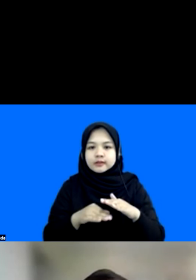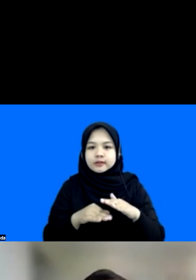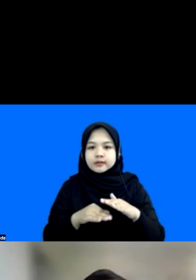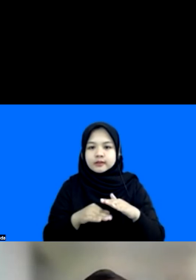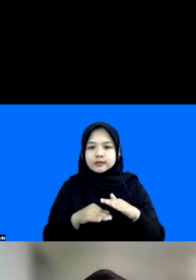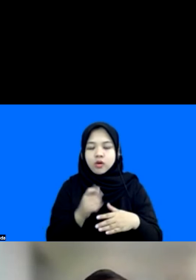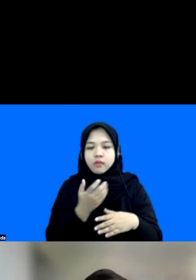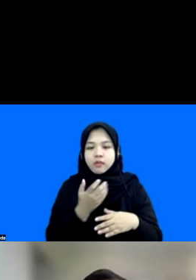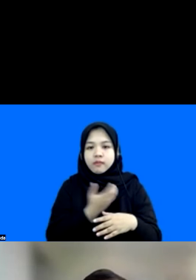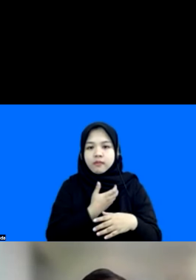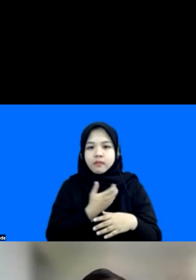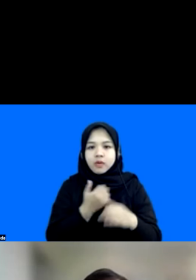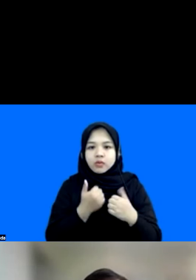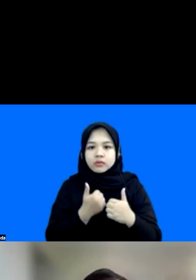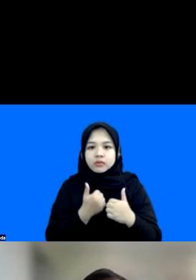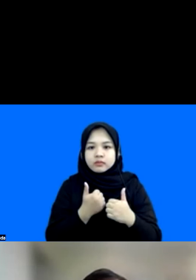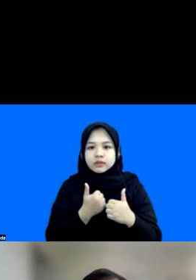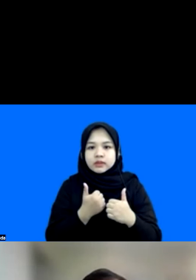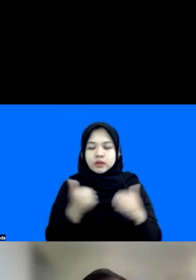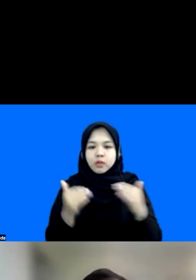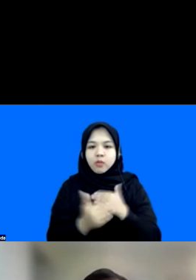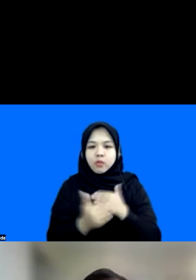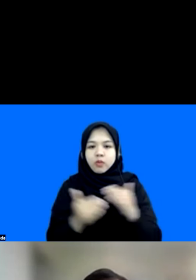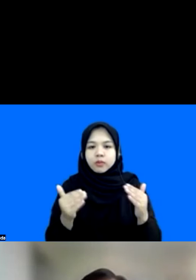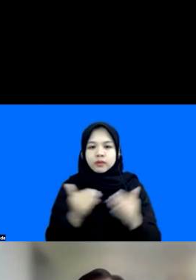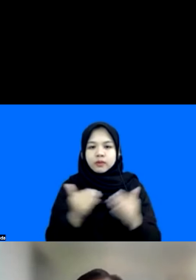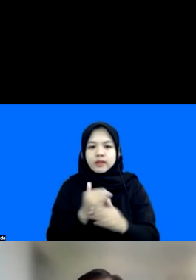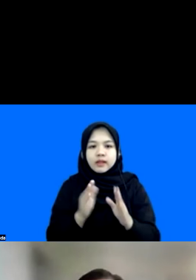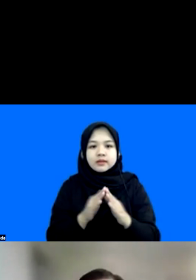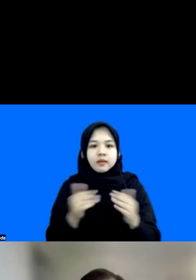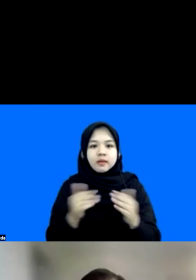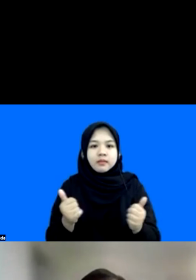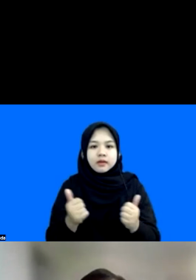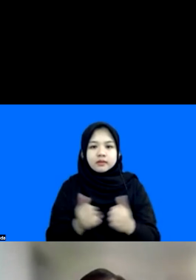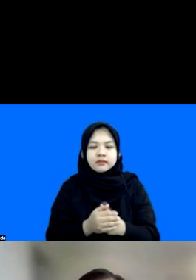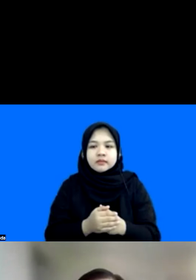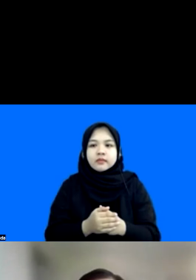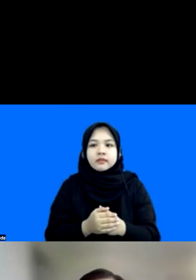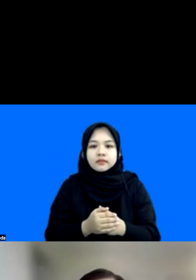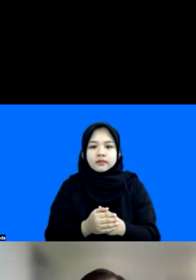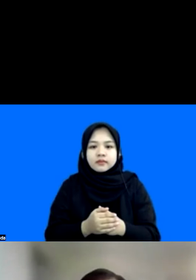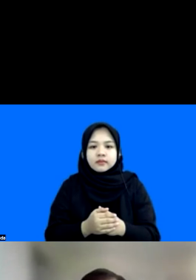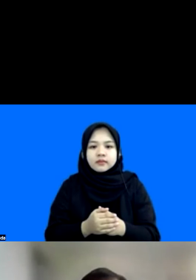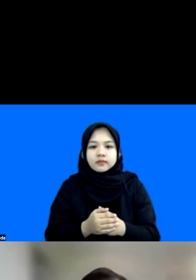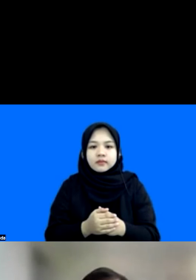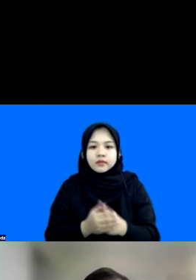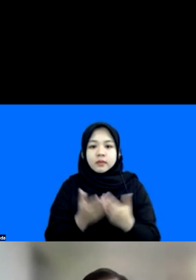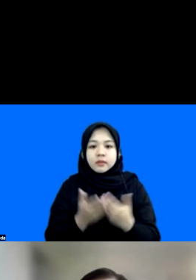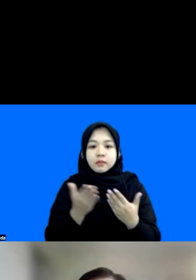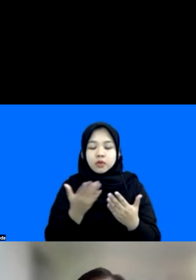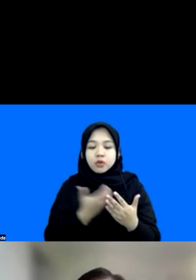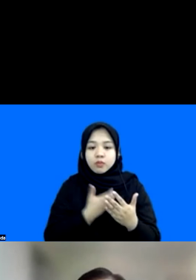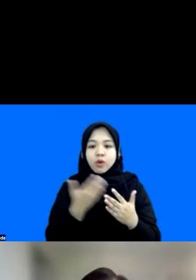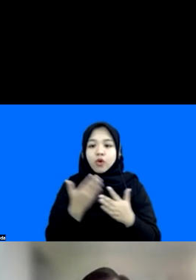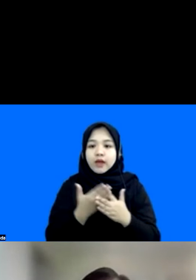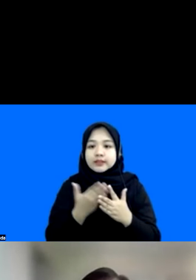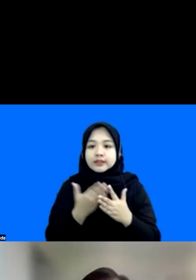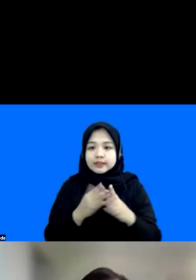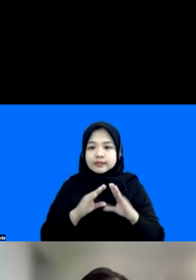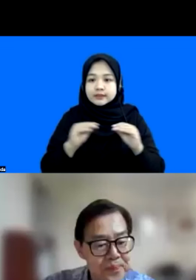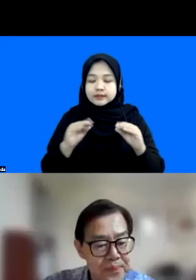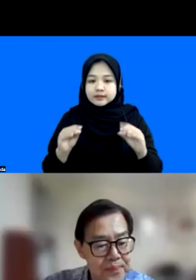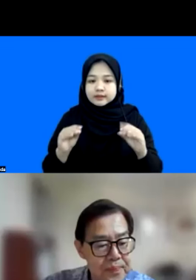rights and their ability to access jobs and essential services like health and